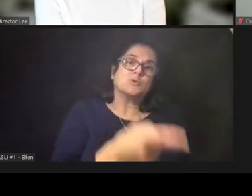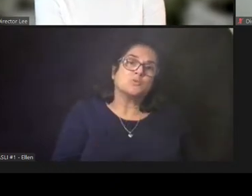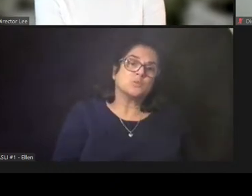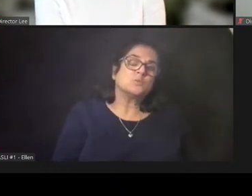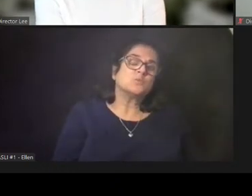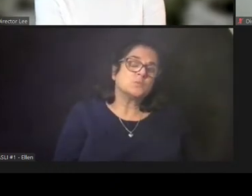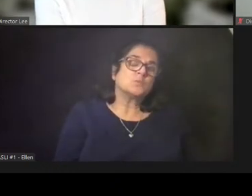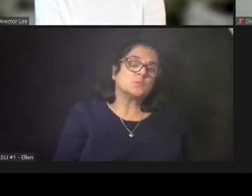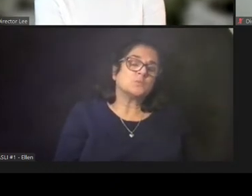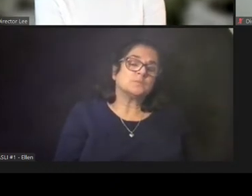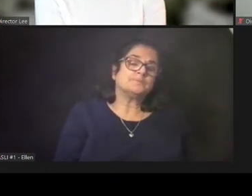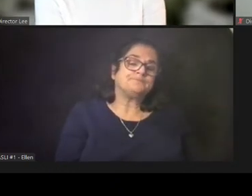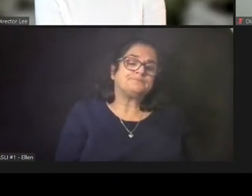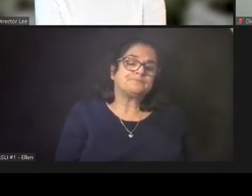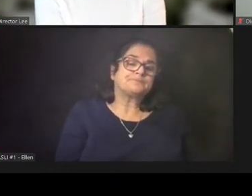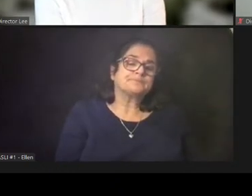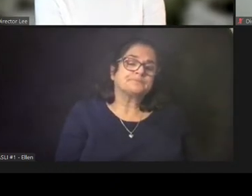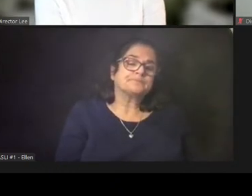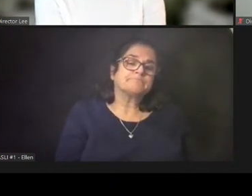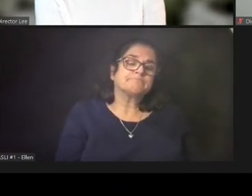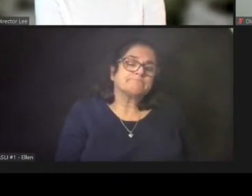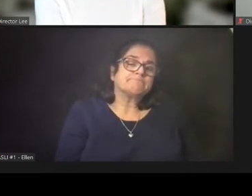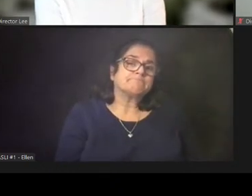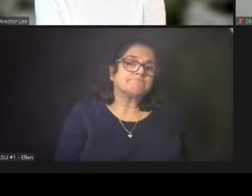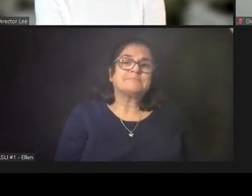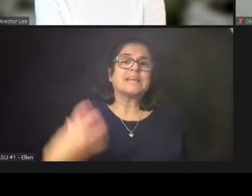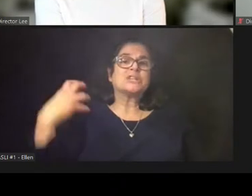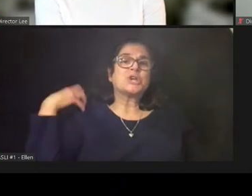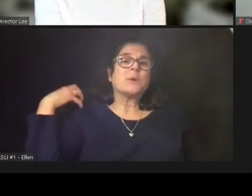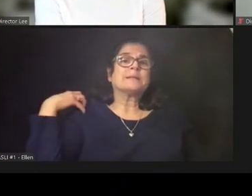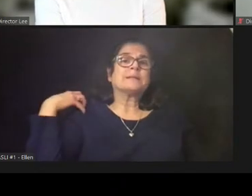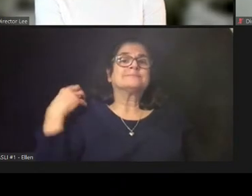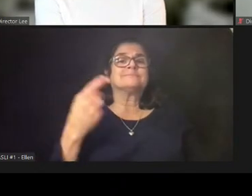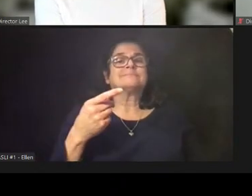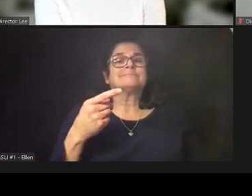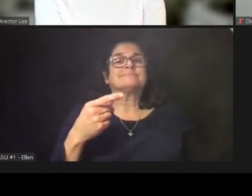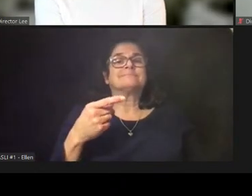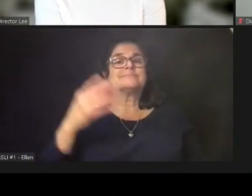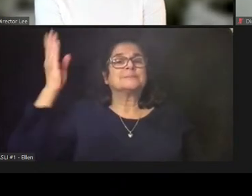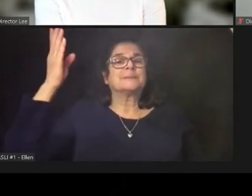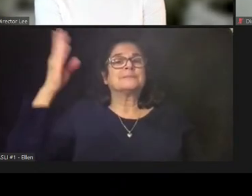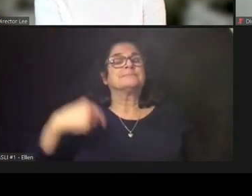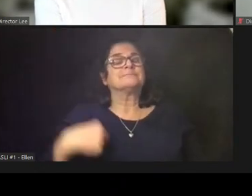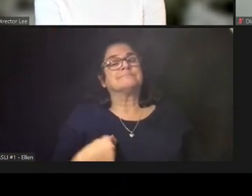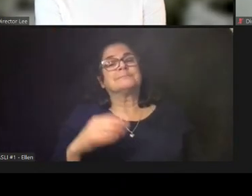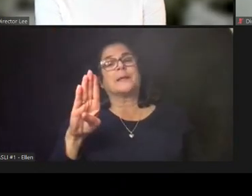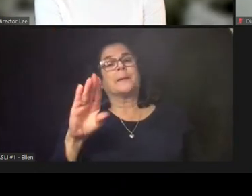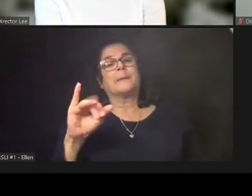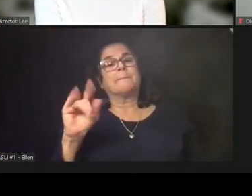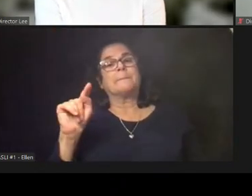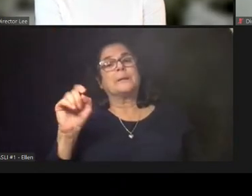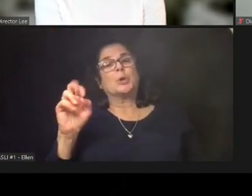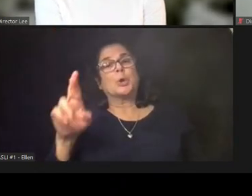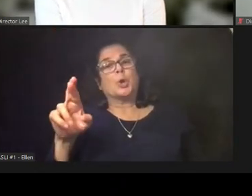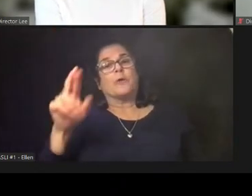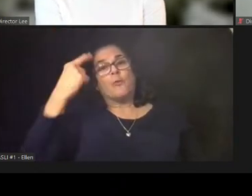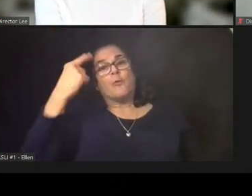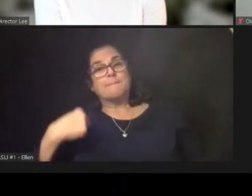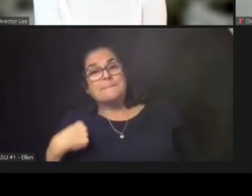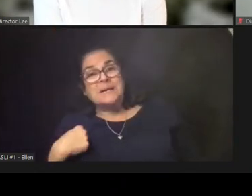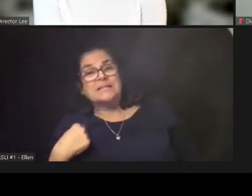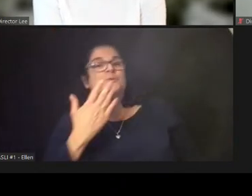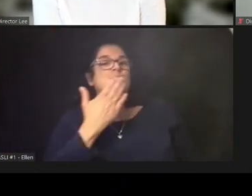just, I think our chairman said it earlier. It's just, you know, it's bittersweet. Bitter for me, sweet for